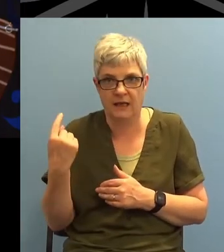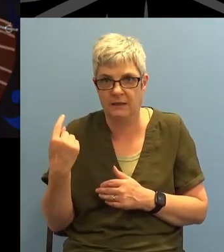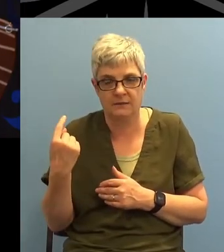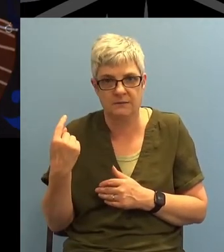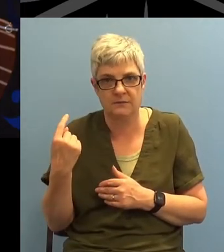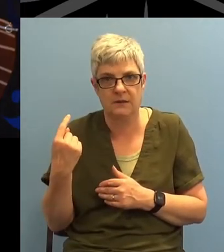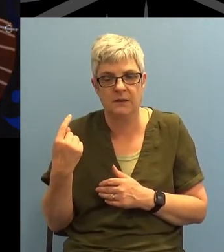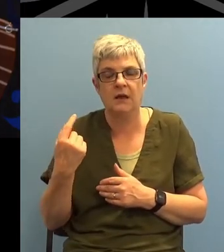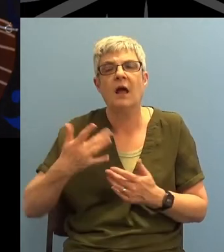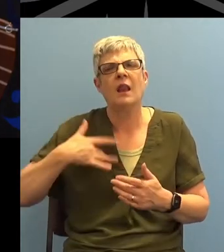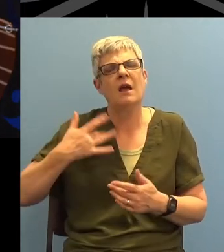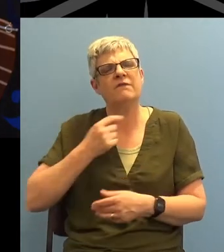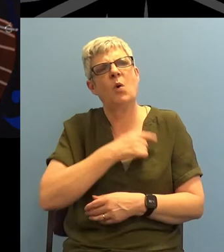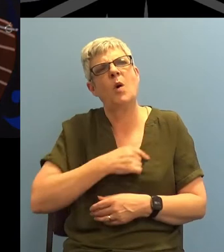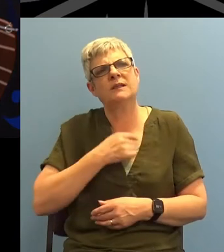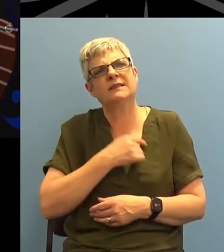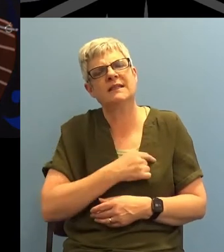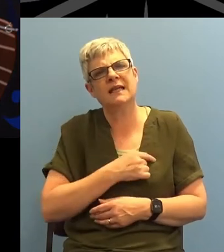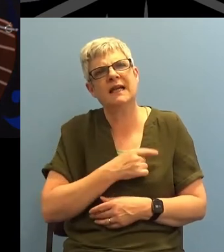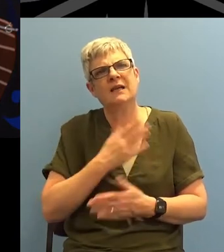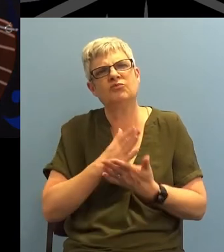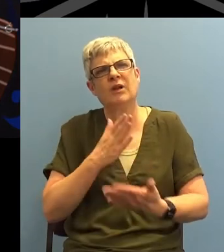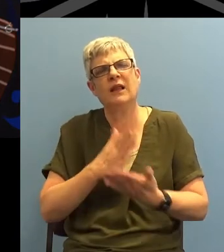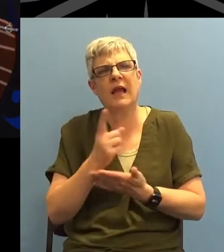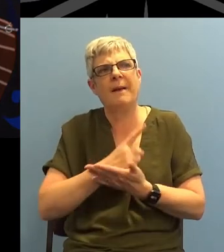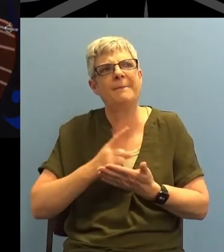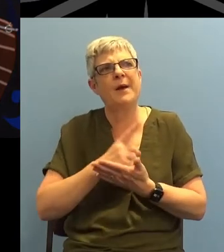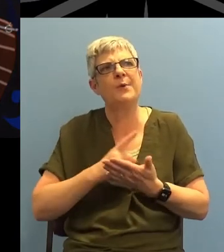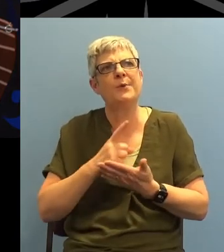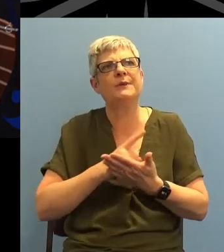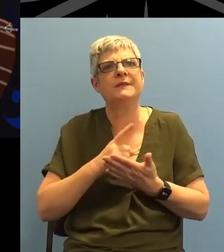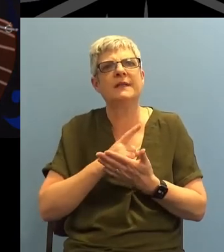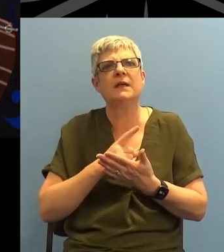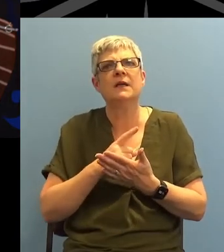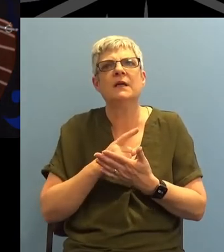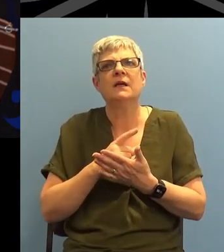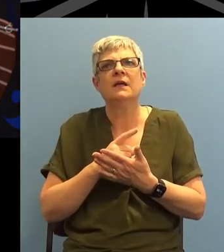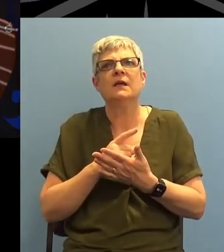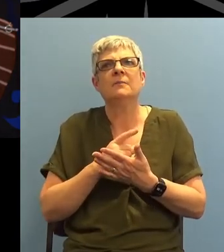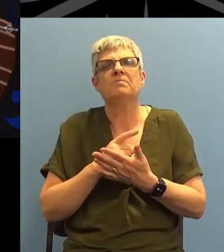To live honestly is to resist